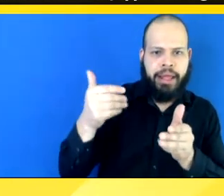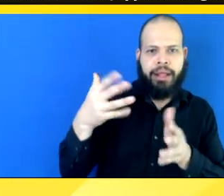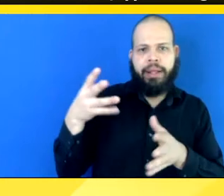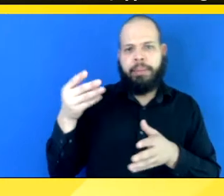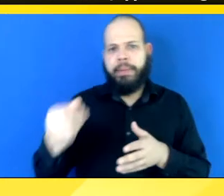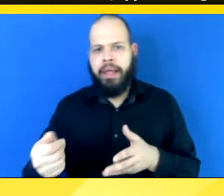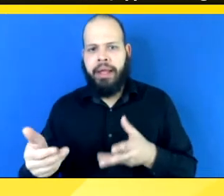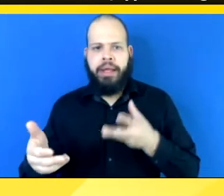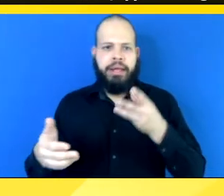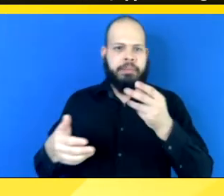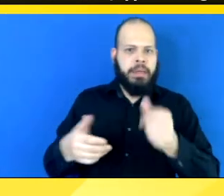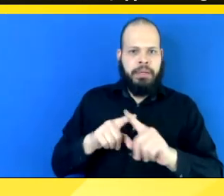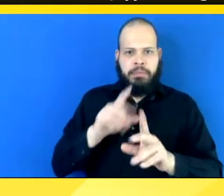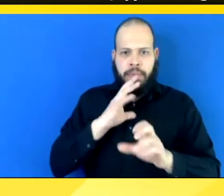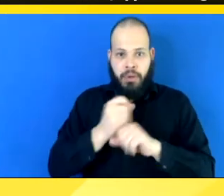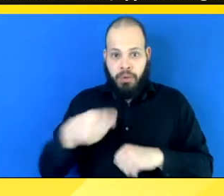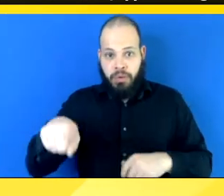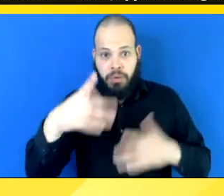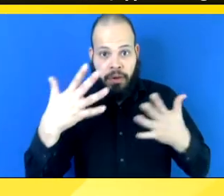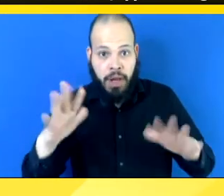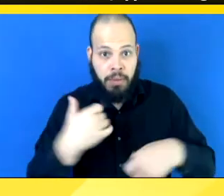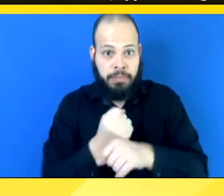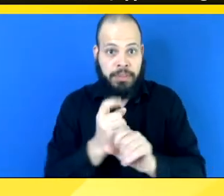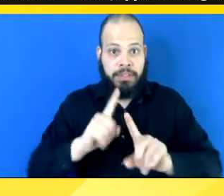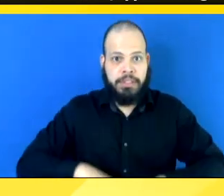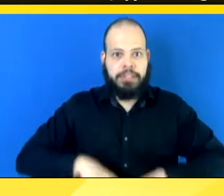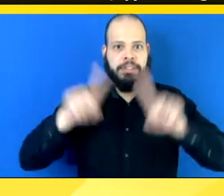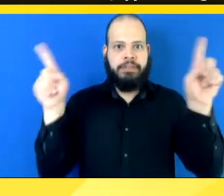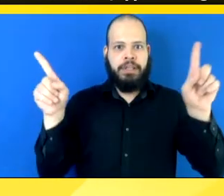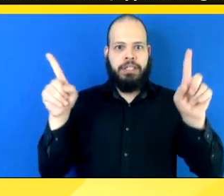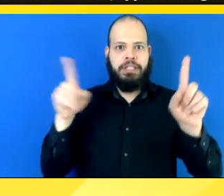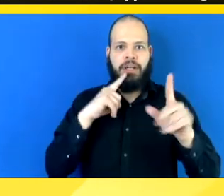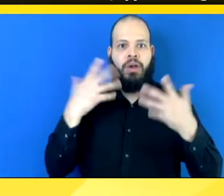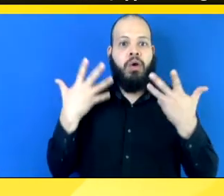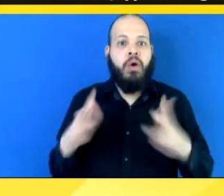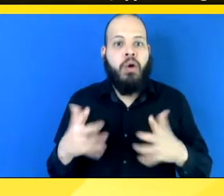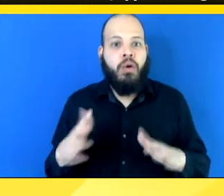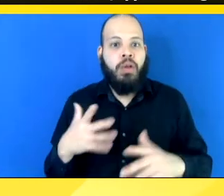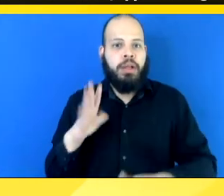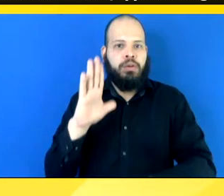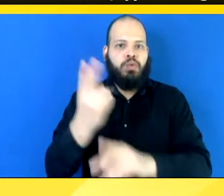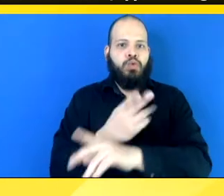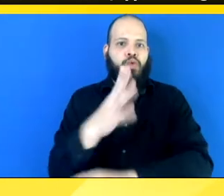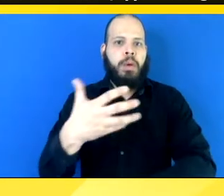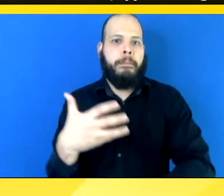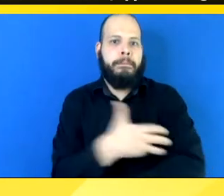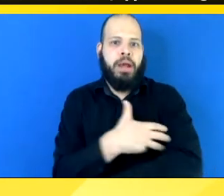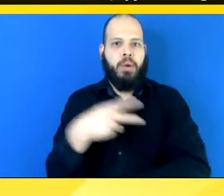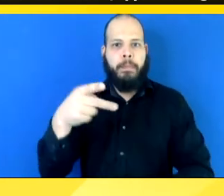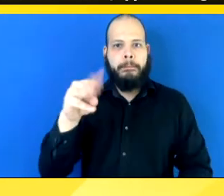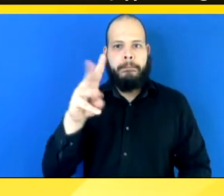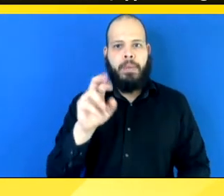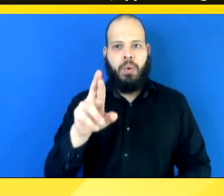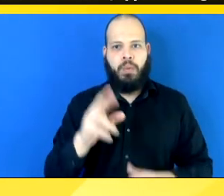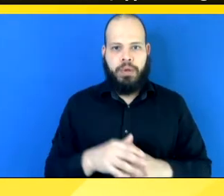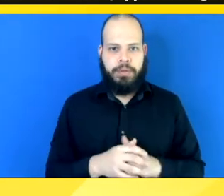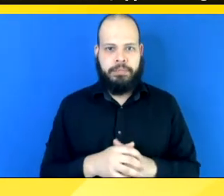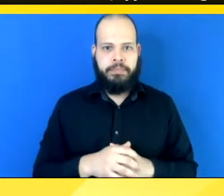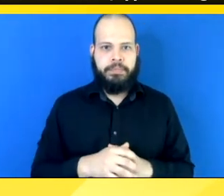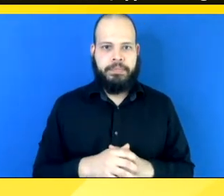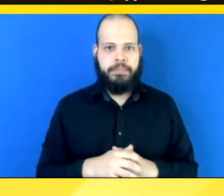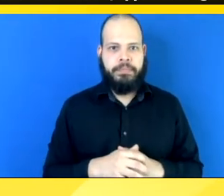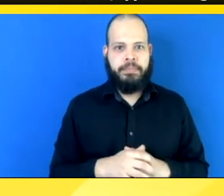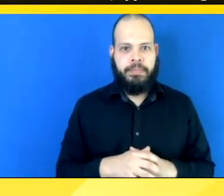already. You're claiming your power already. And I saw that mailbox that Amazon put there in violation of labor law,